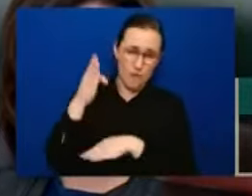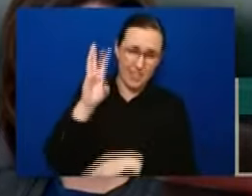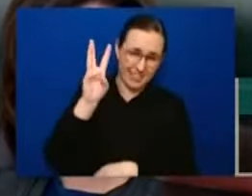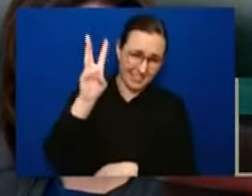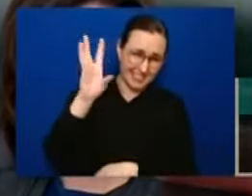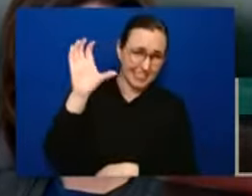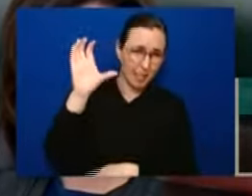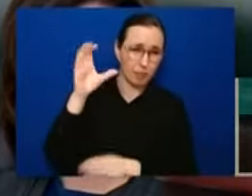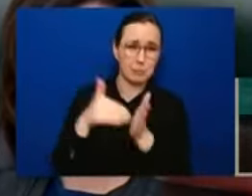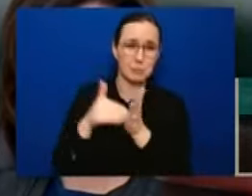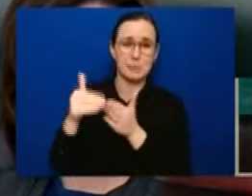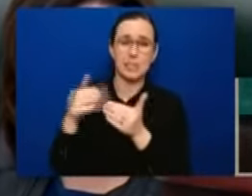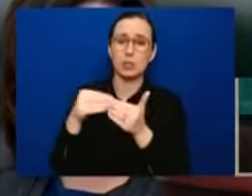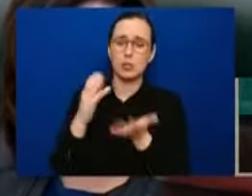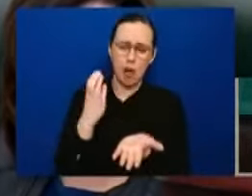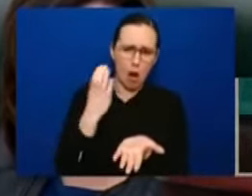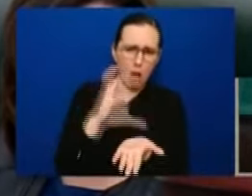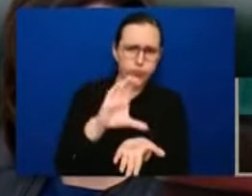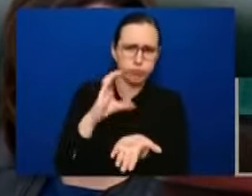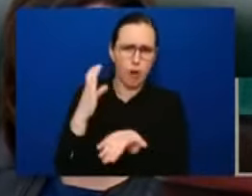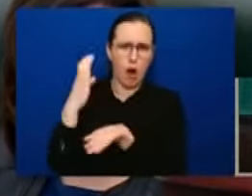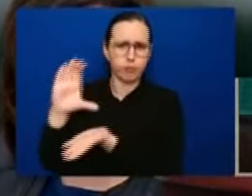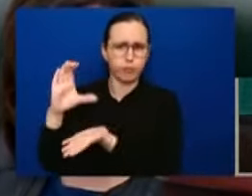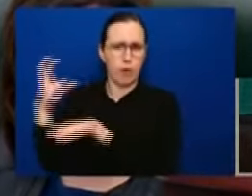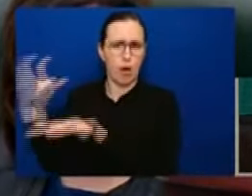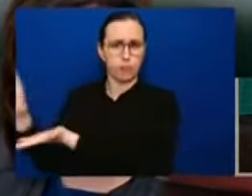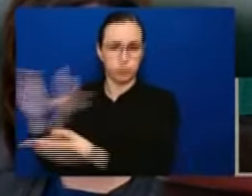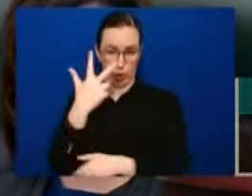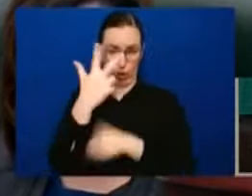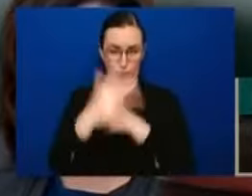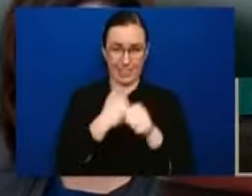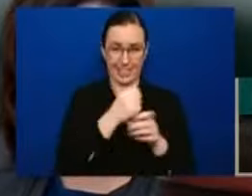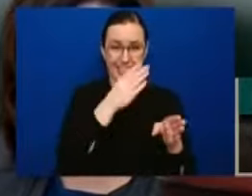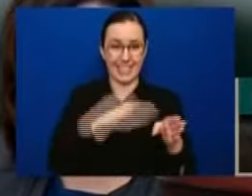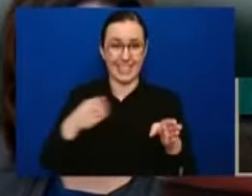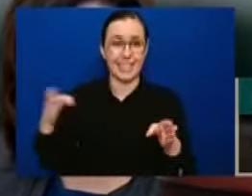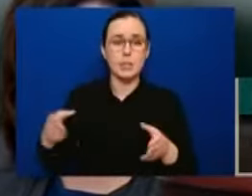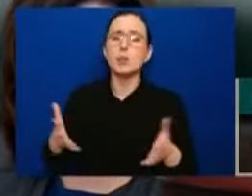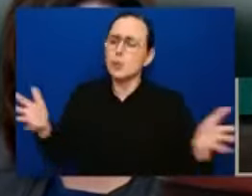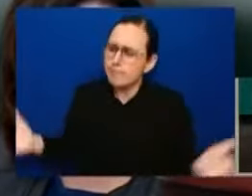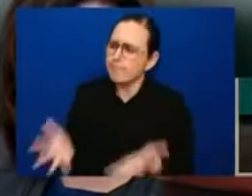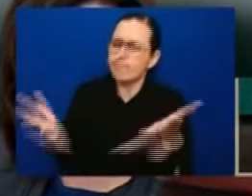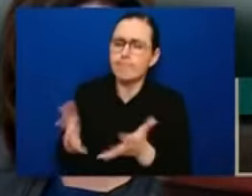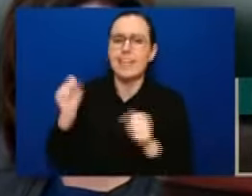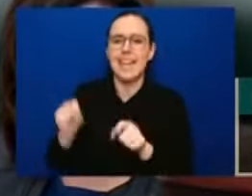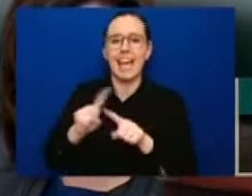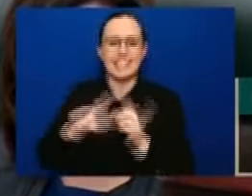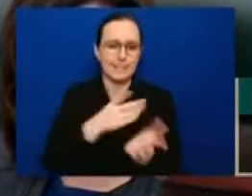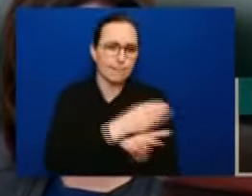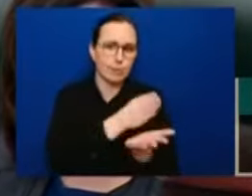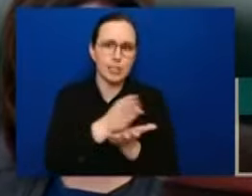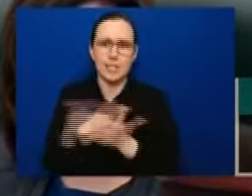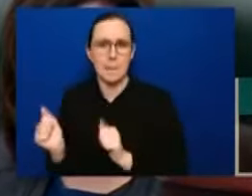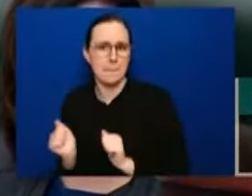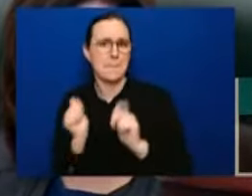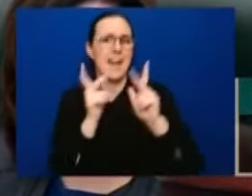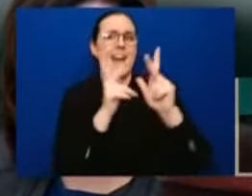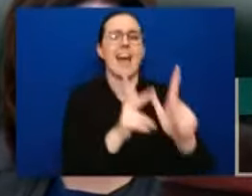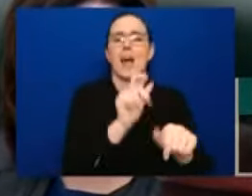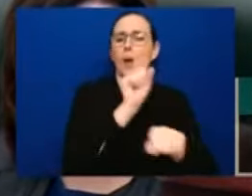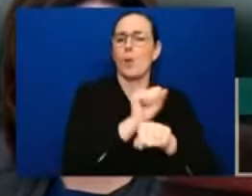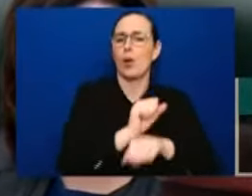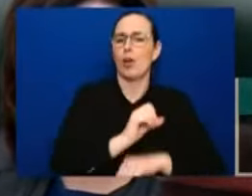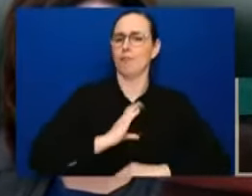Alberta 2030 Initiative, a 10-year strategy to develop a highly skilled and competitive workforce within an already